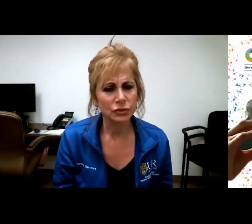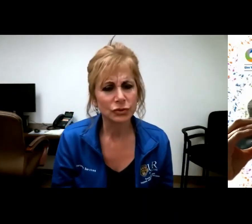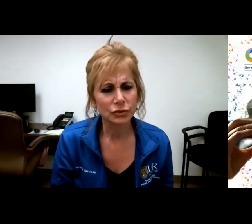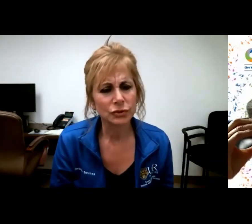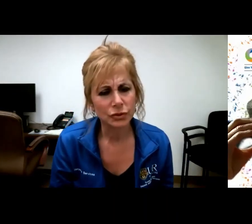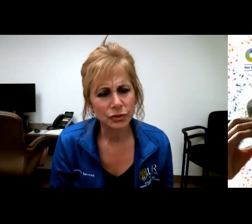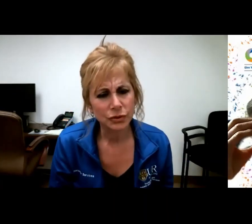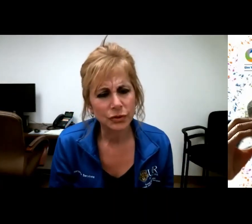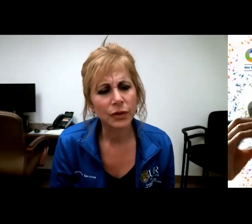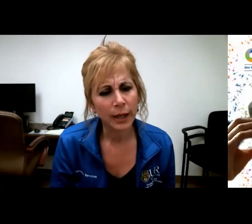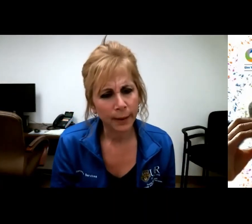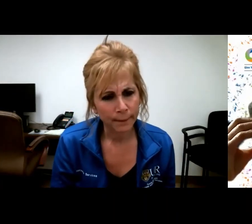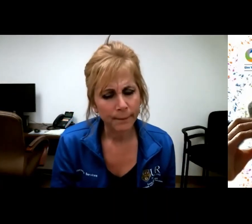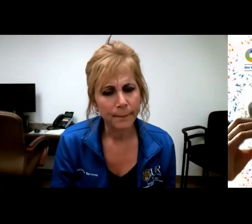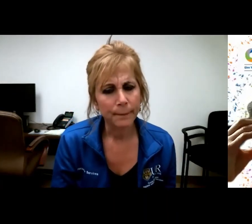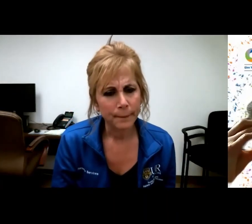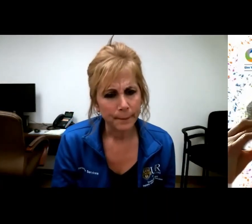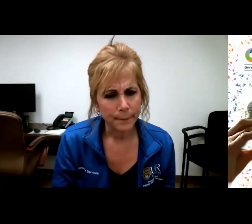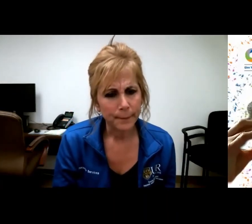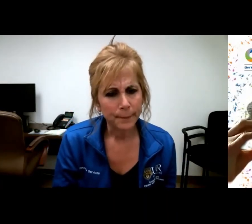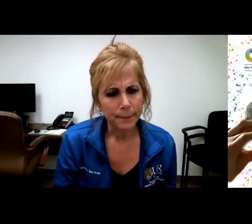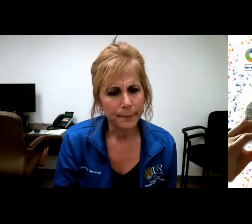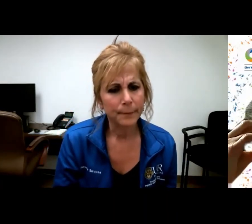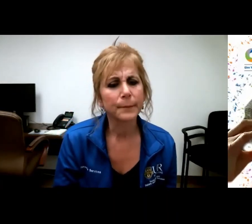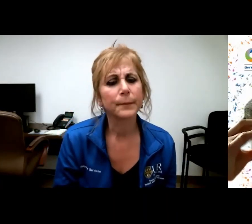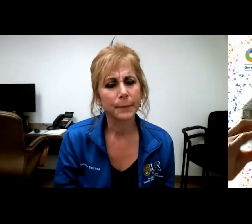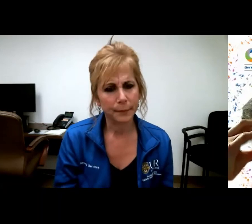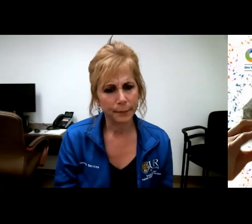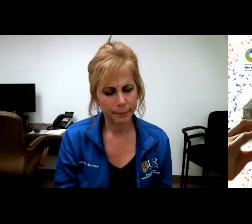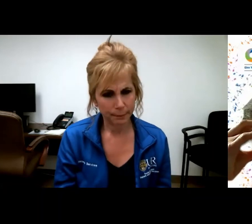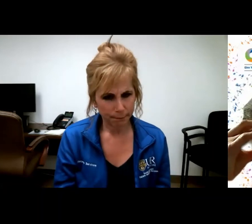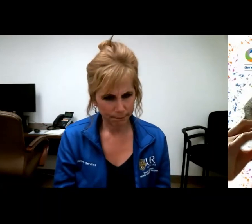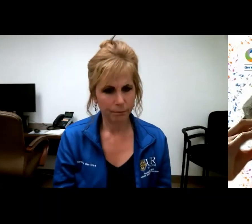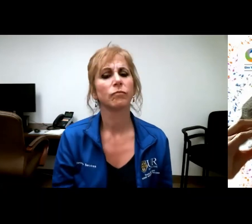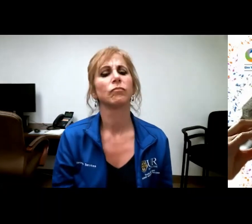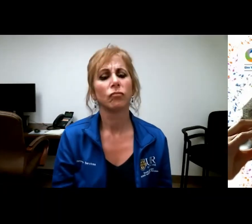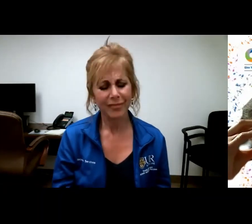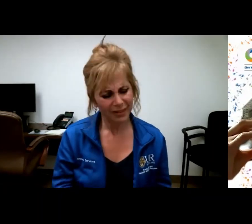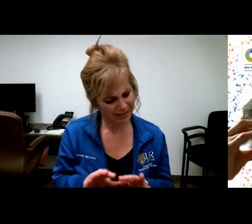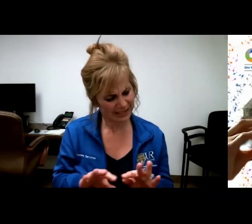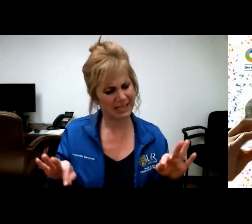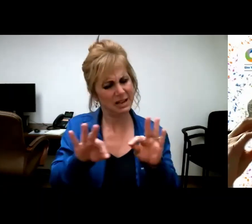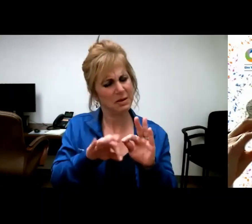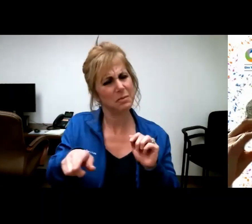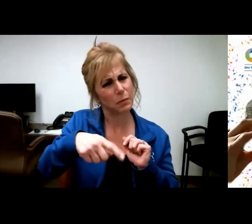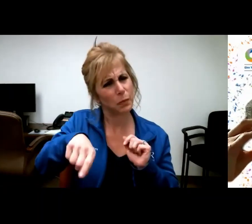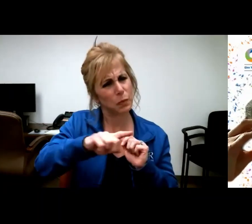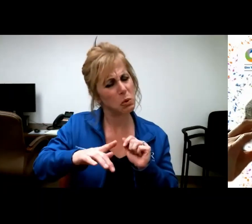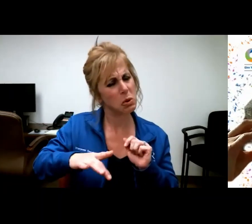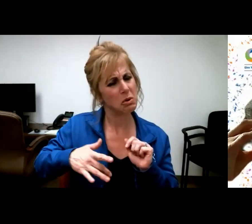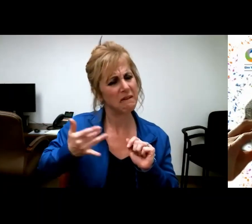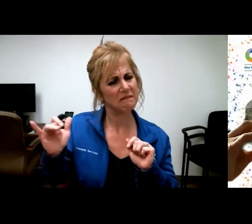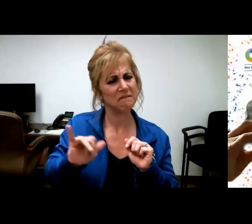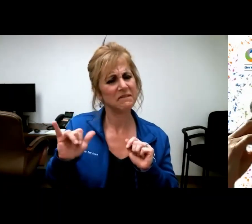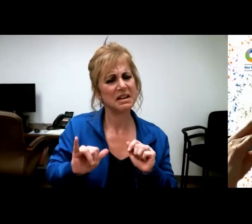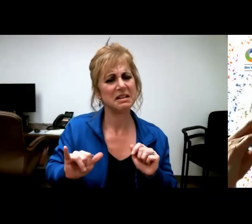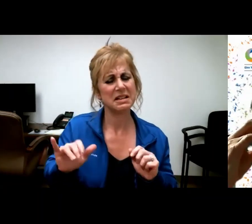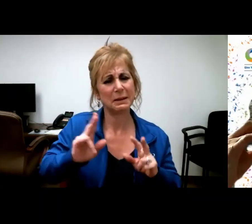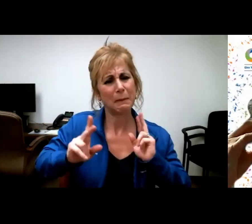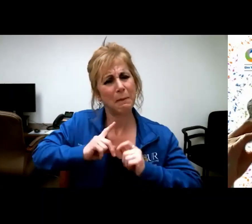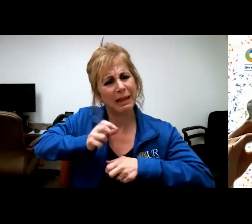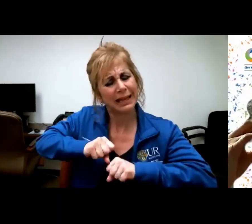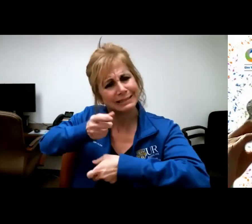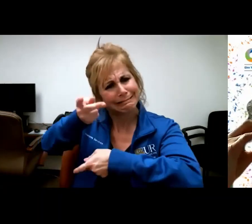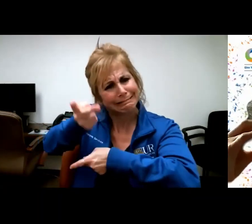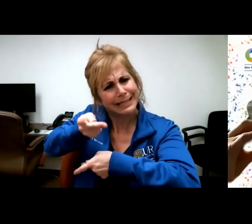competence needed to make someone feel that they're being taken care of, that really affects the outcomes of